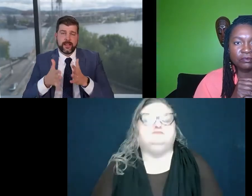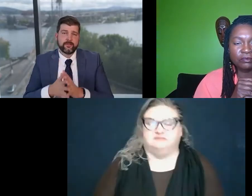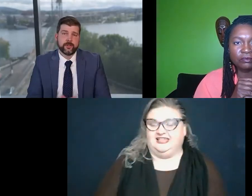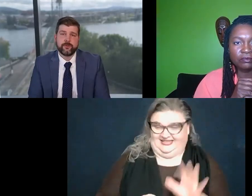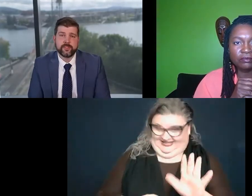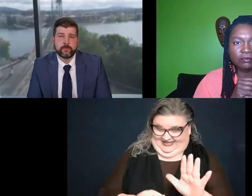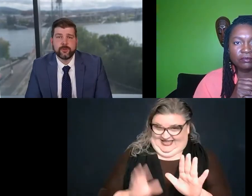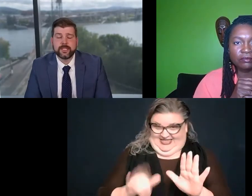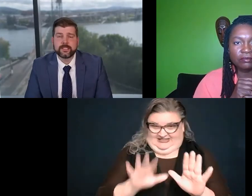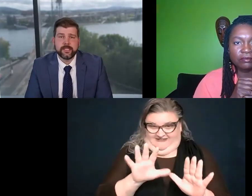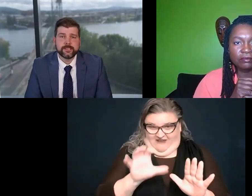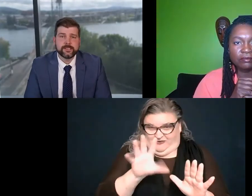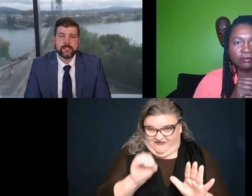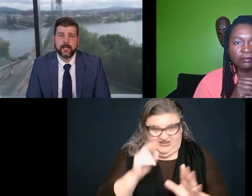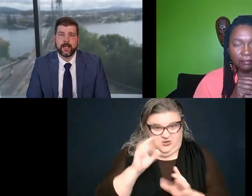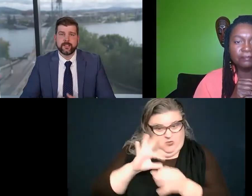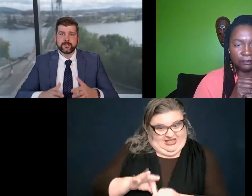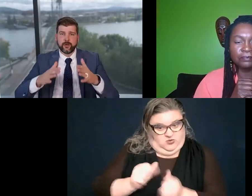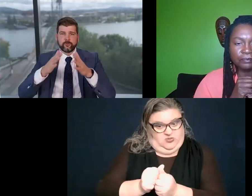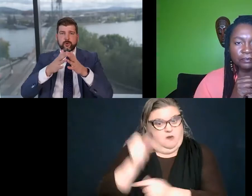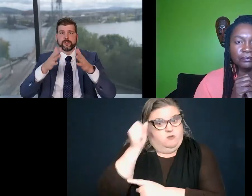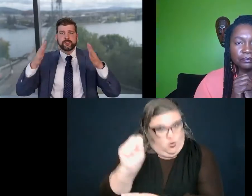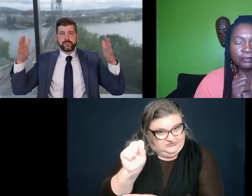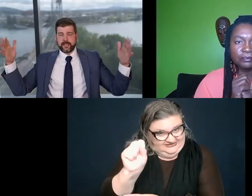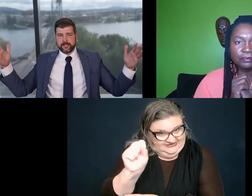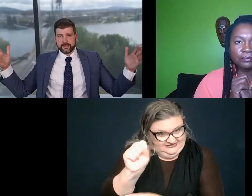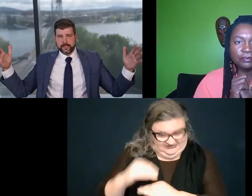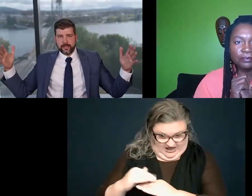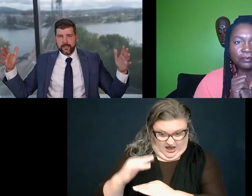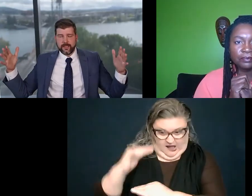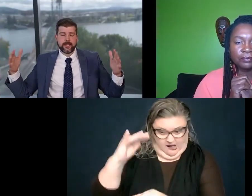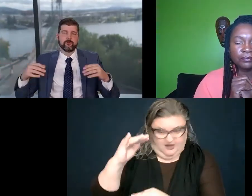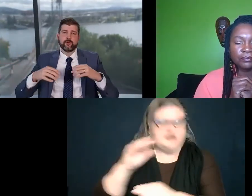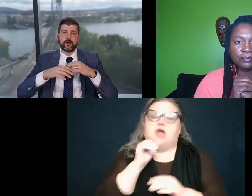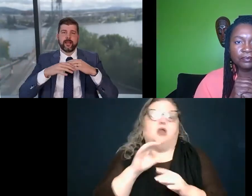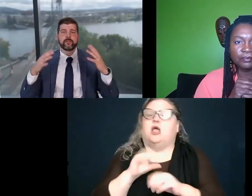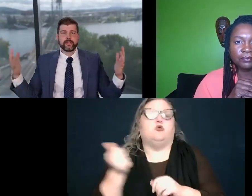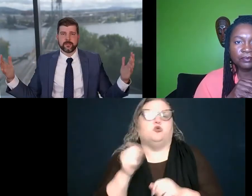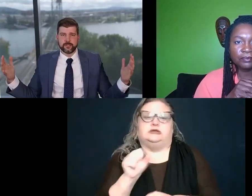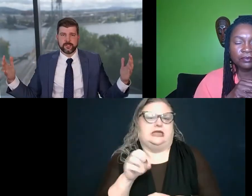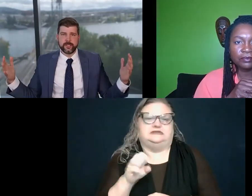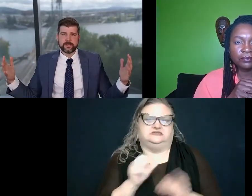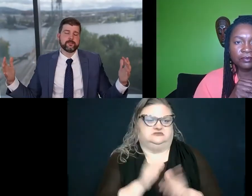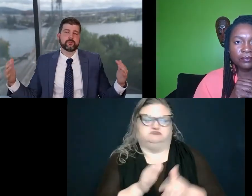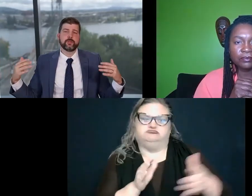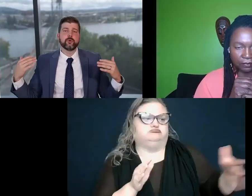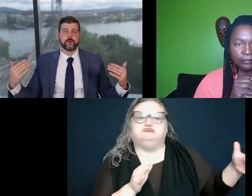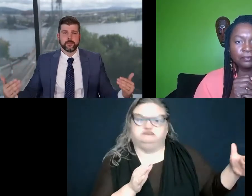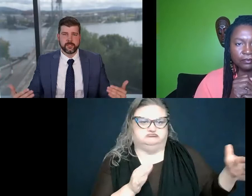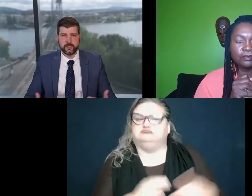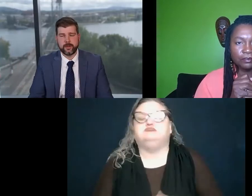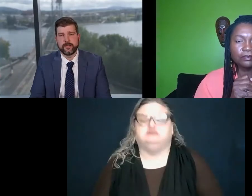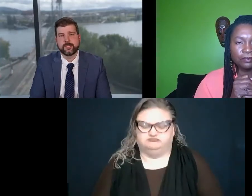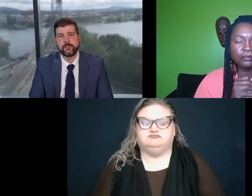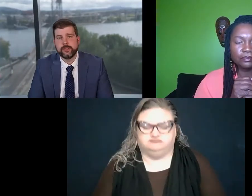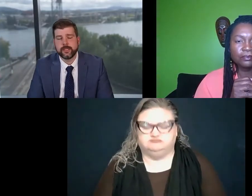just 550 protest cases. And so, of course, that doesn't account for everything else that the DA's office would normally